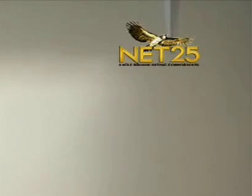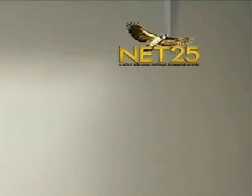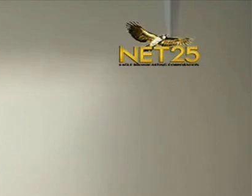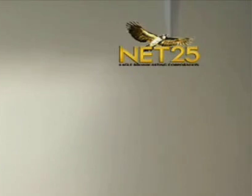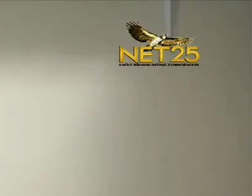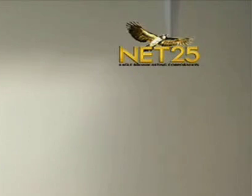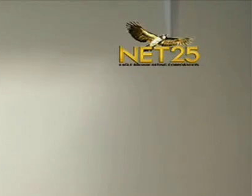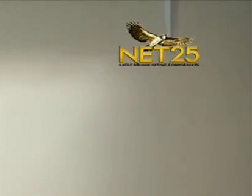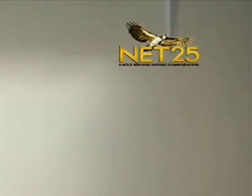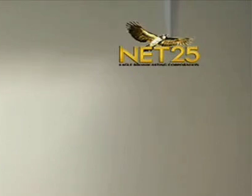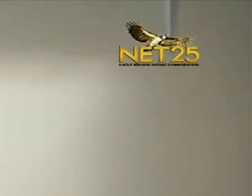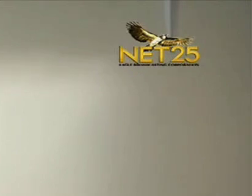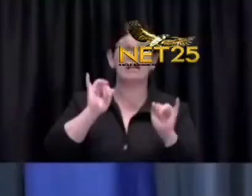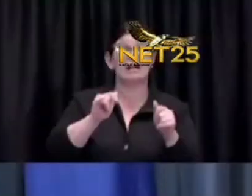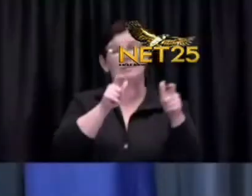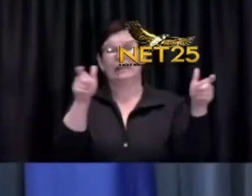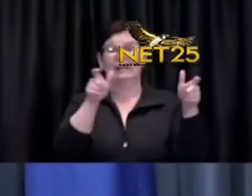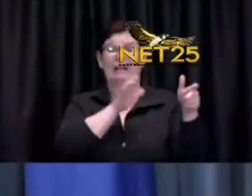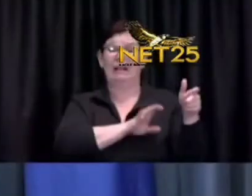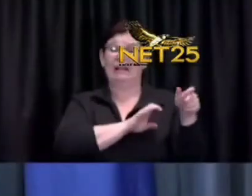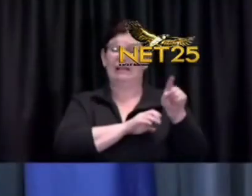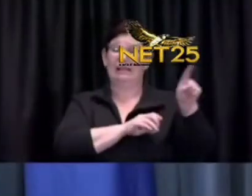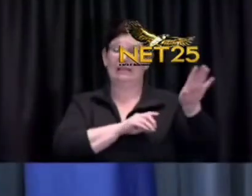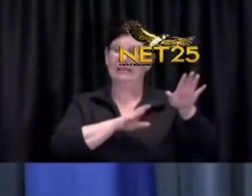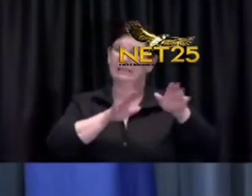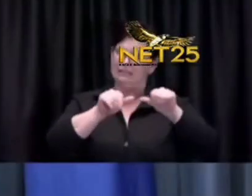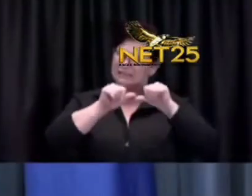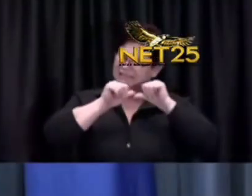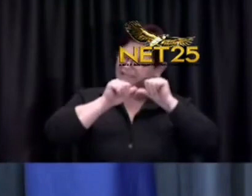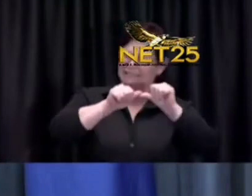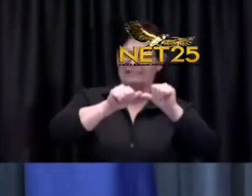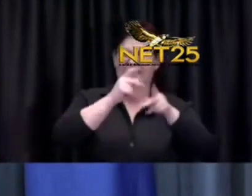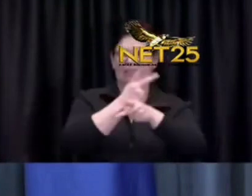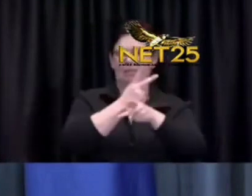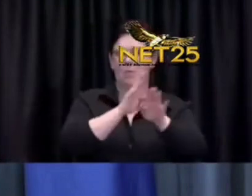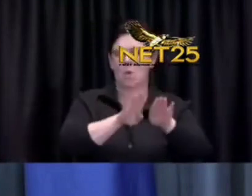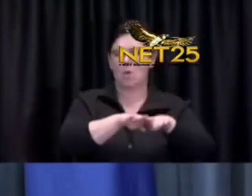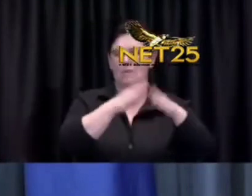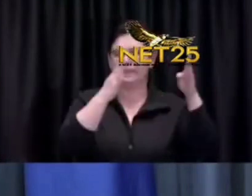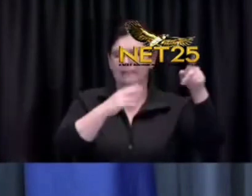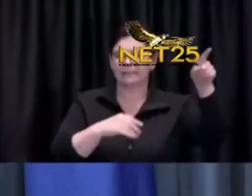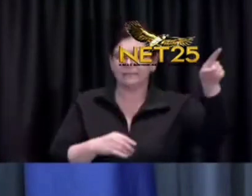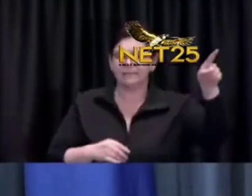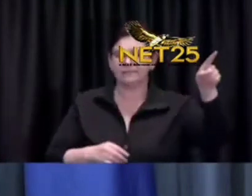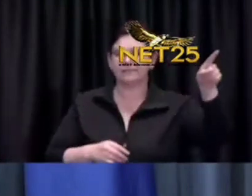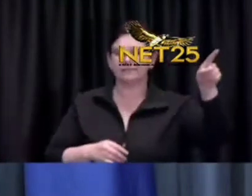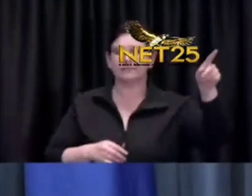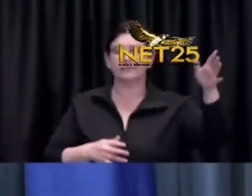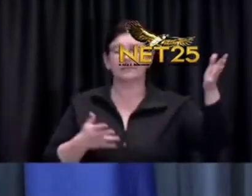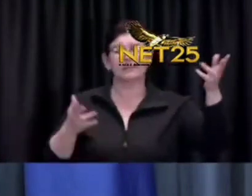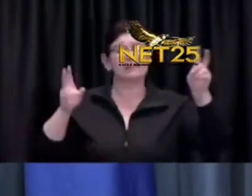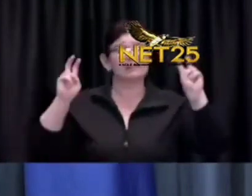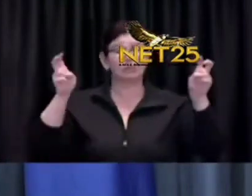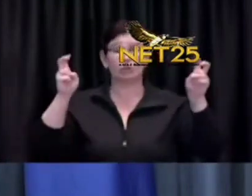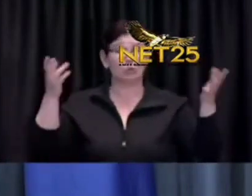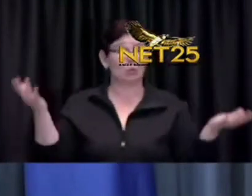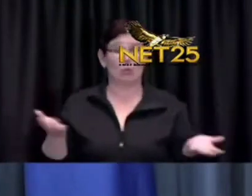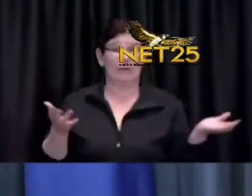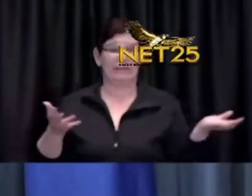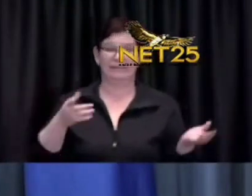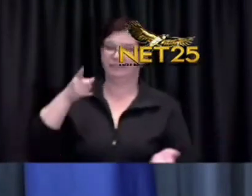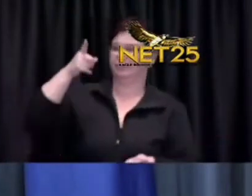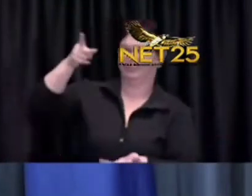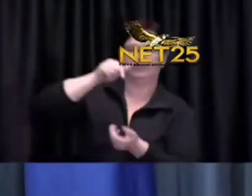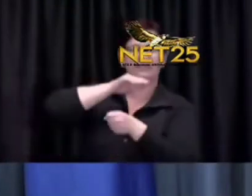been reported this week. I think fundamentally what we have here, though, is an issue of supply. As Chief Pegg has